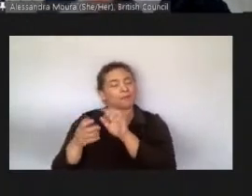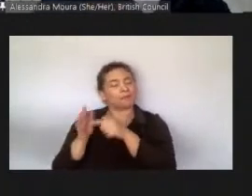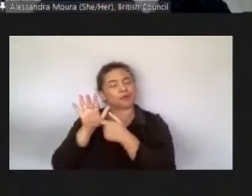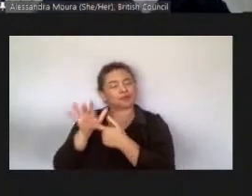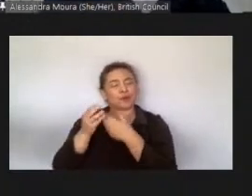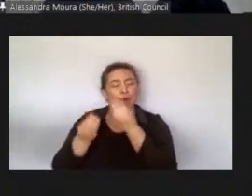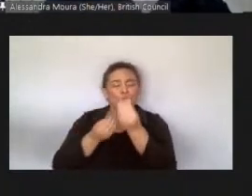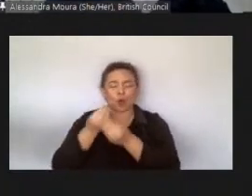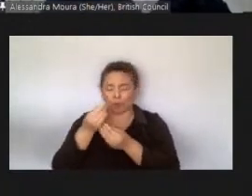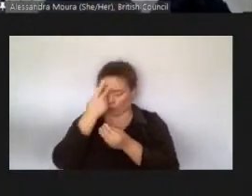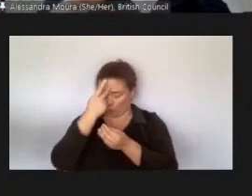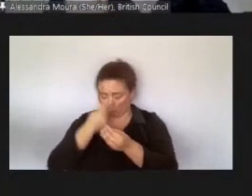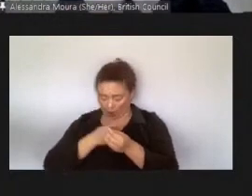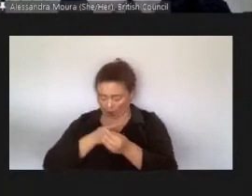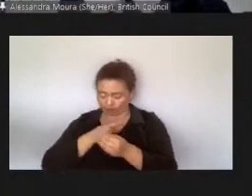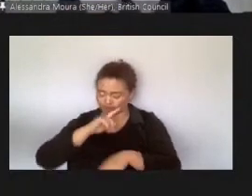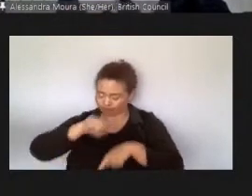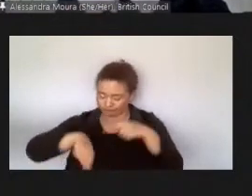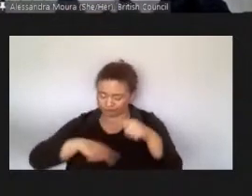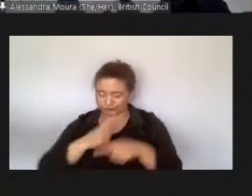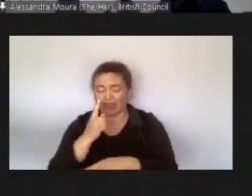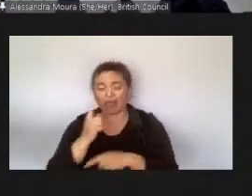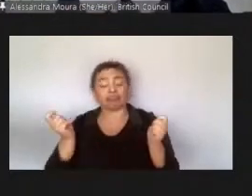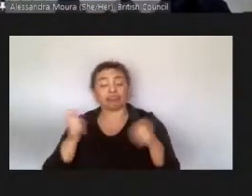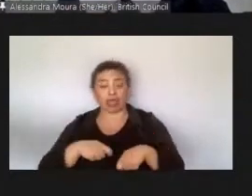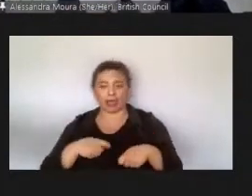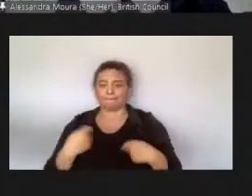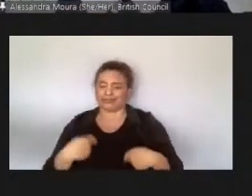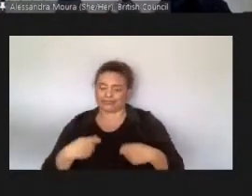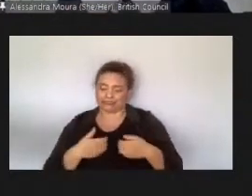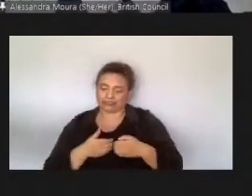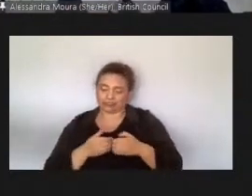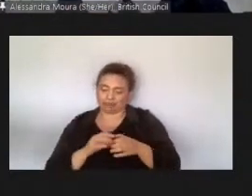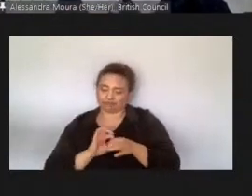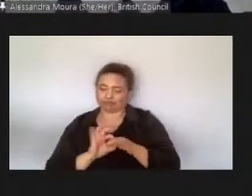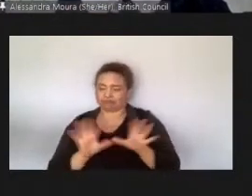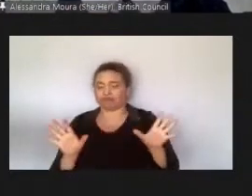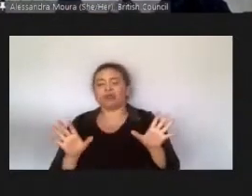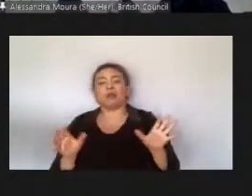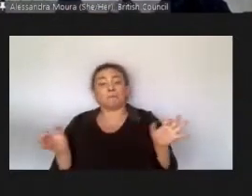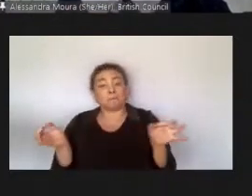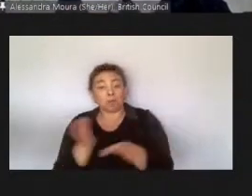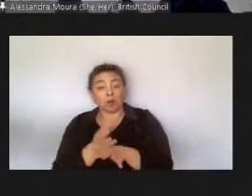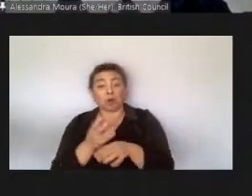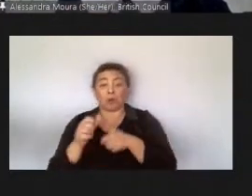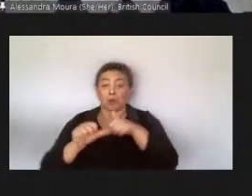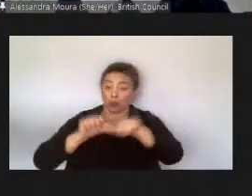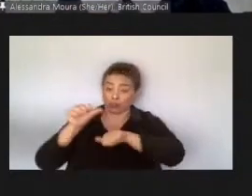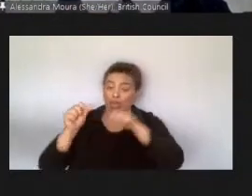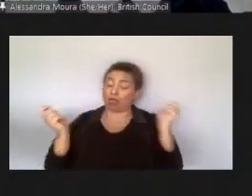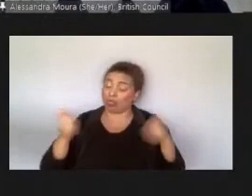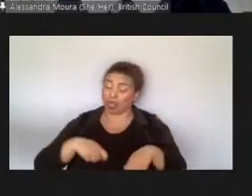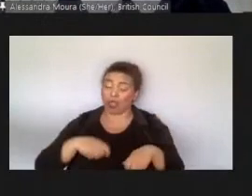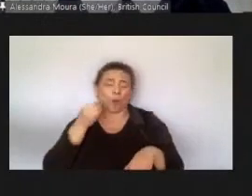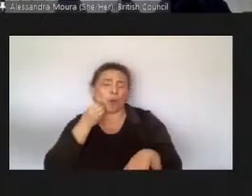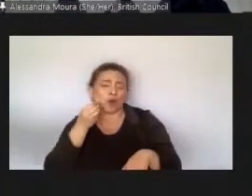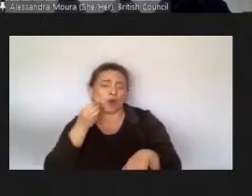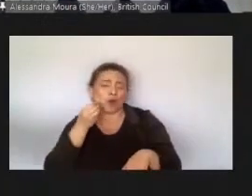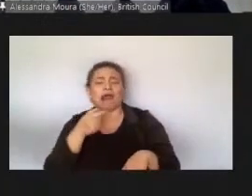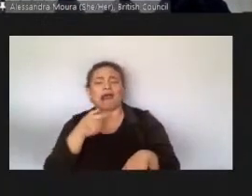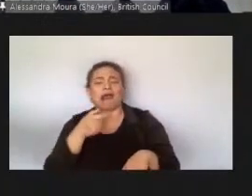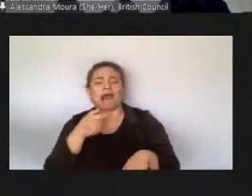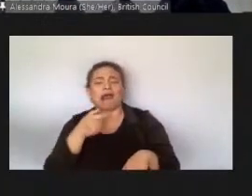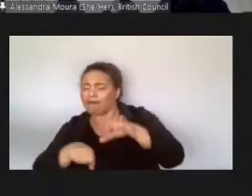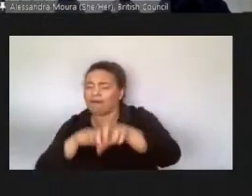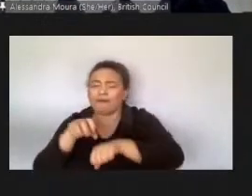be open and willing to change and ready to see opportunities for development, however they occur. And we're going